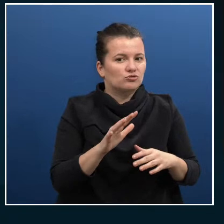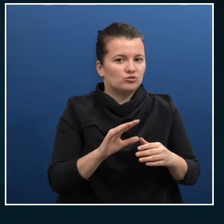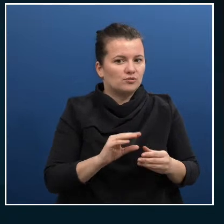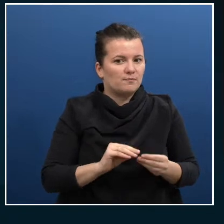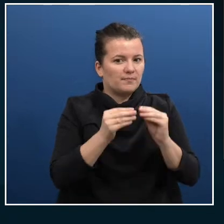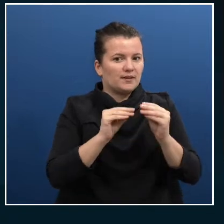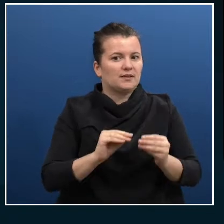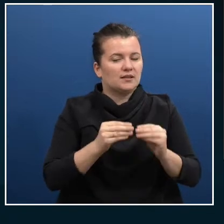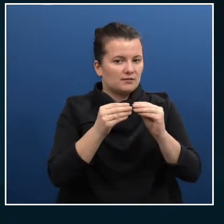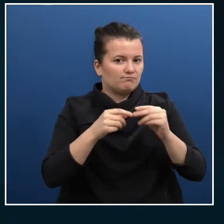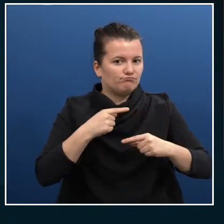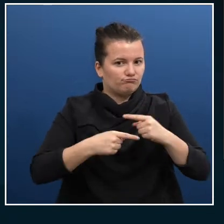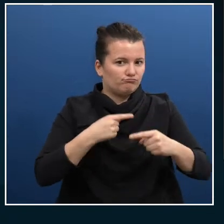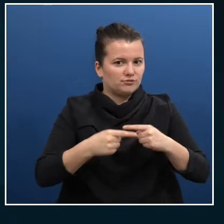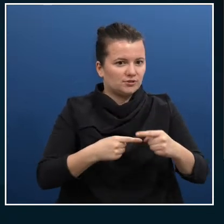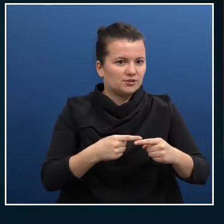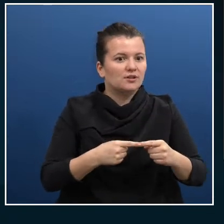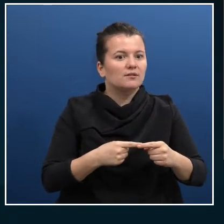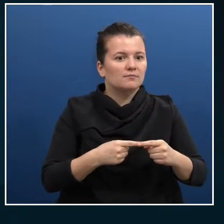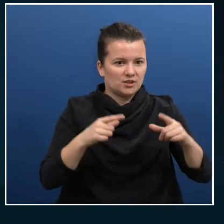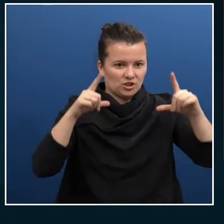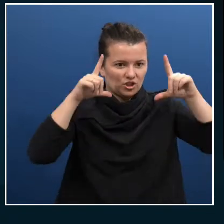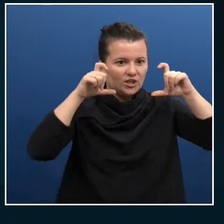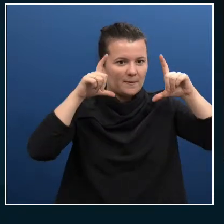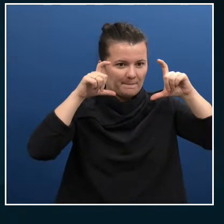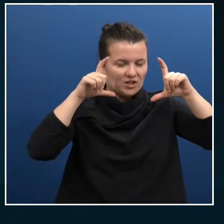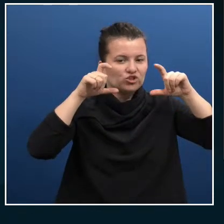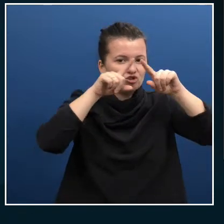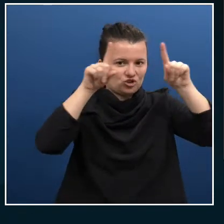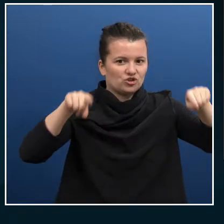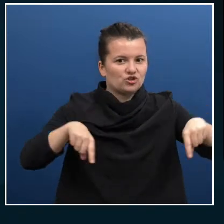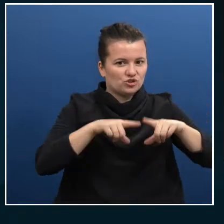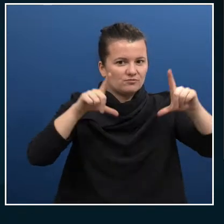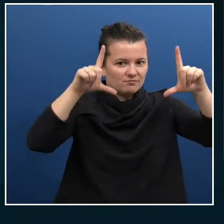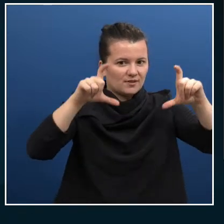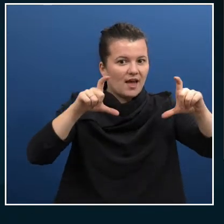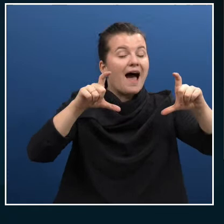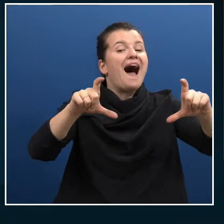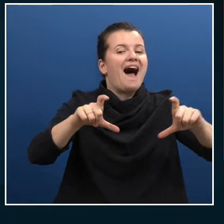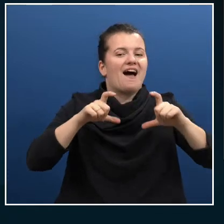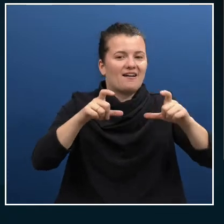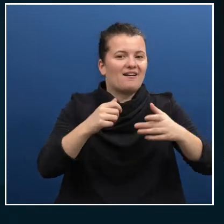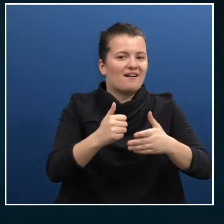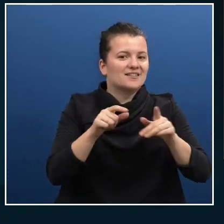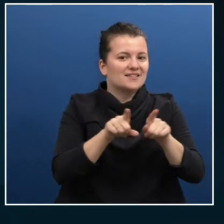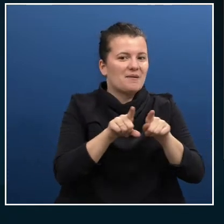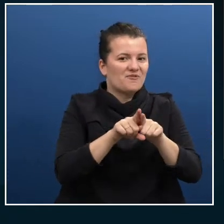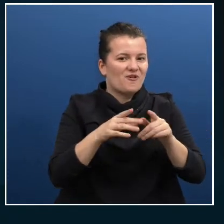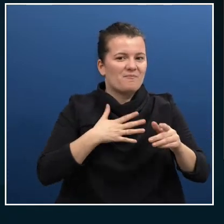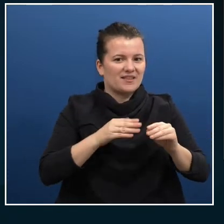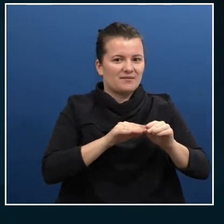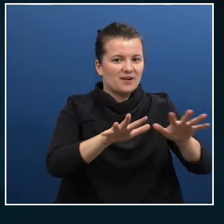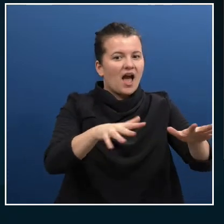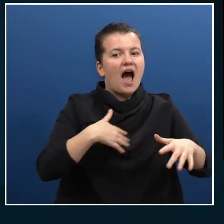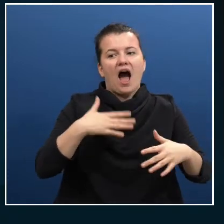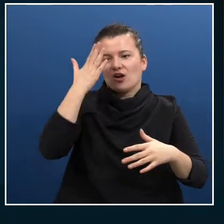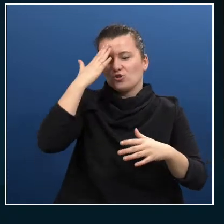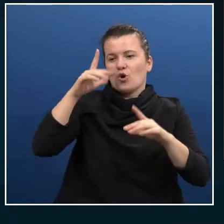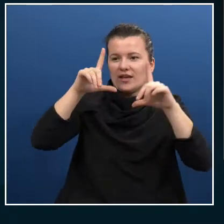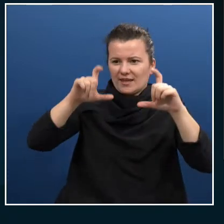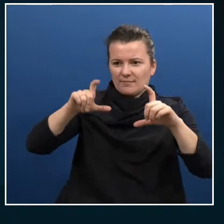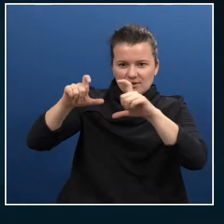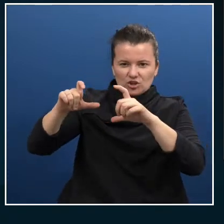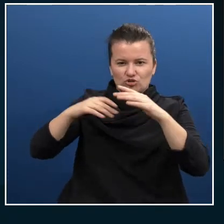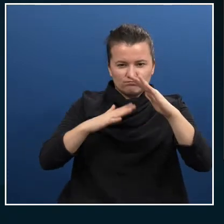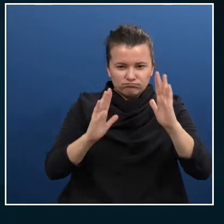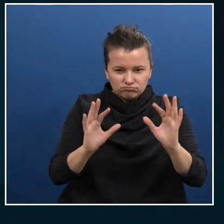well, which allows me to create template images for my Windows Virtual Desktop deployments in this case. So I have my image definitions, my identities, and my